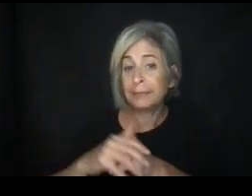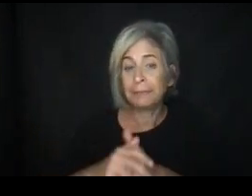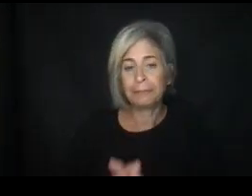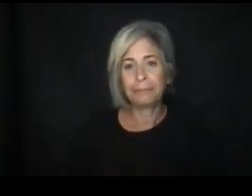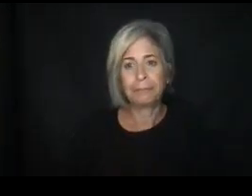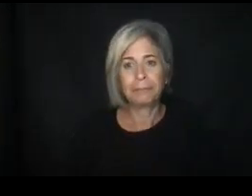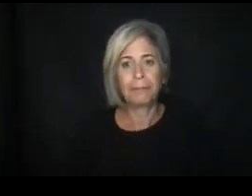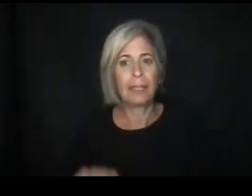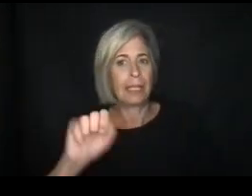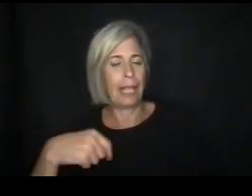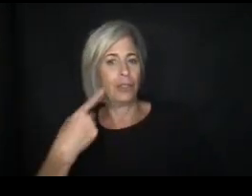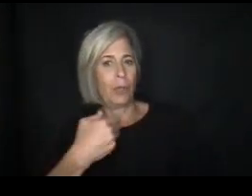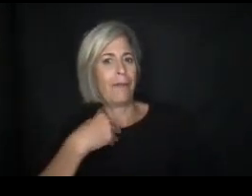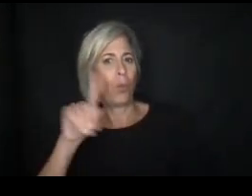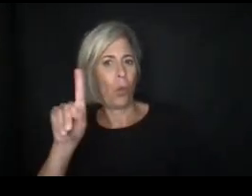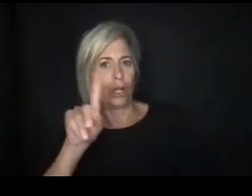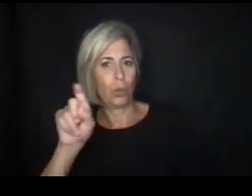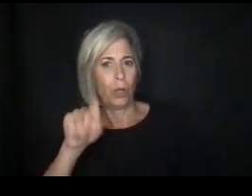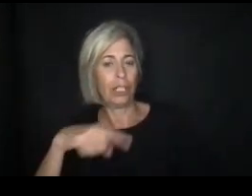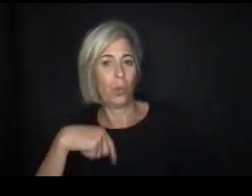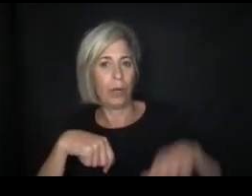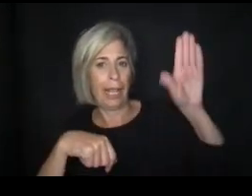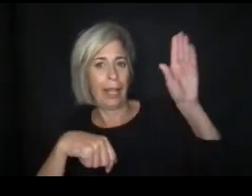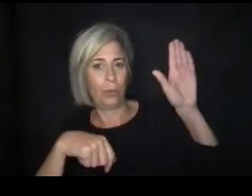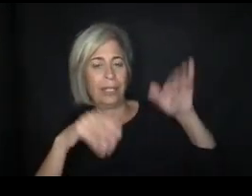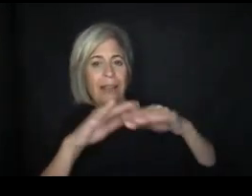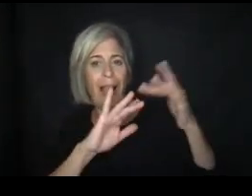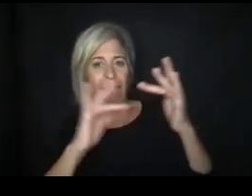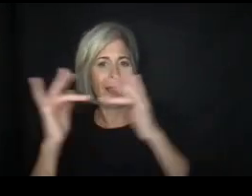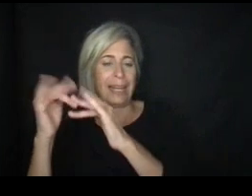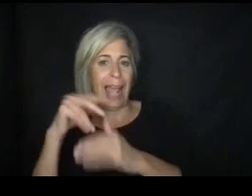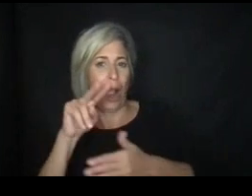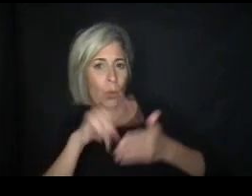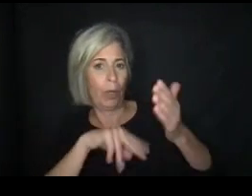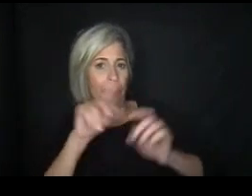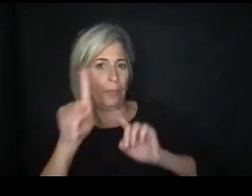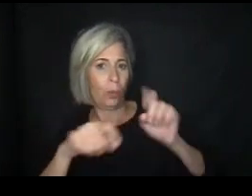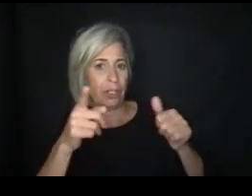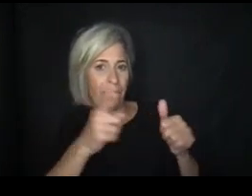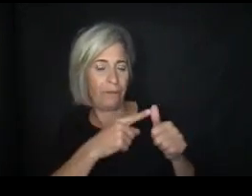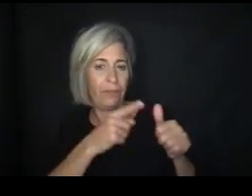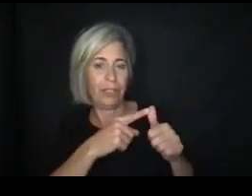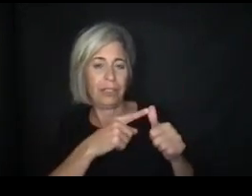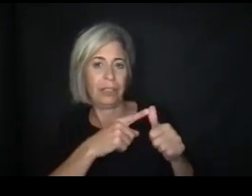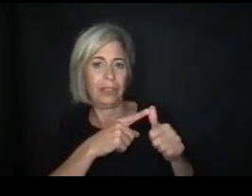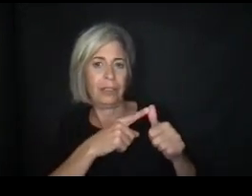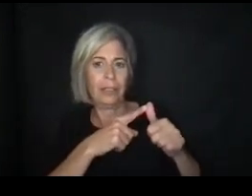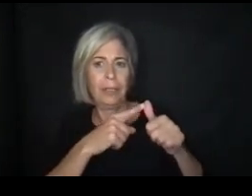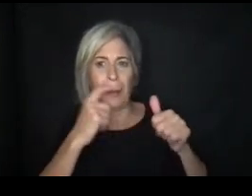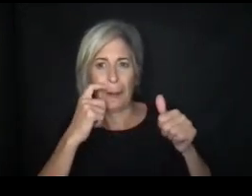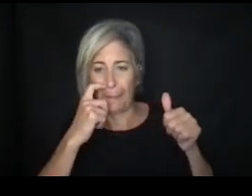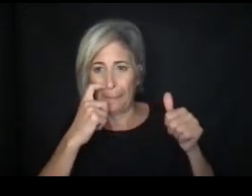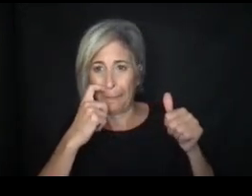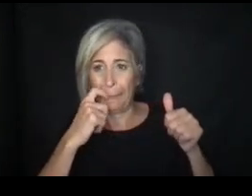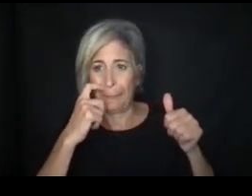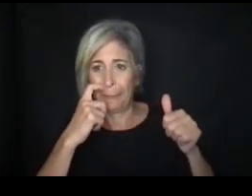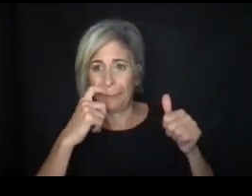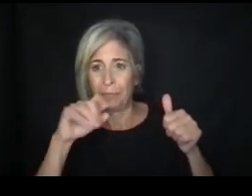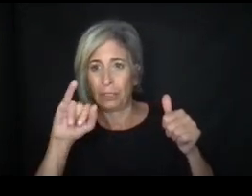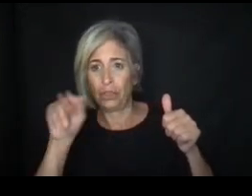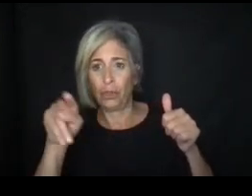Yes, we have one question and one hand raised online. I'll read the question first. It's from Julian Blankenship. And the